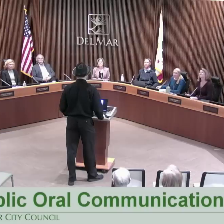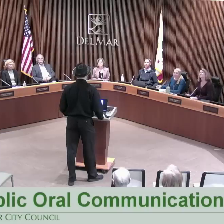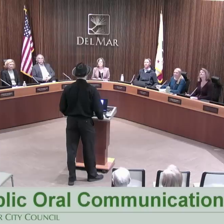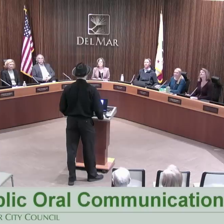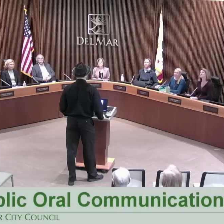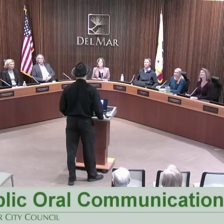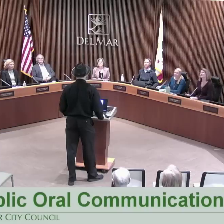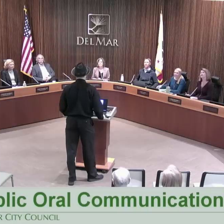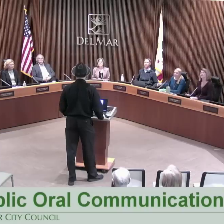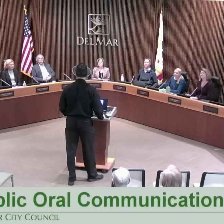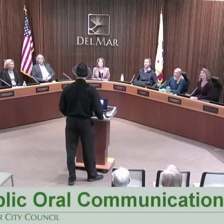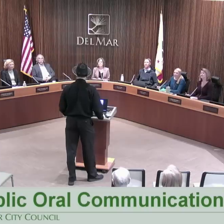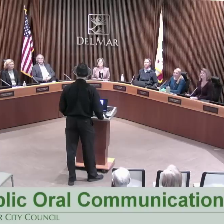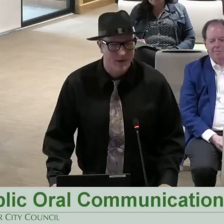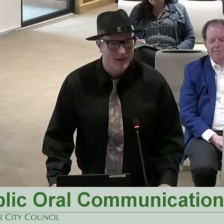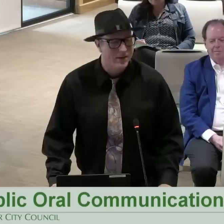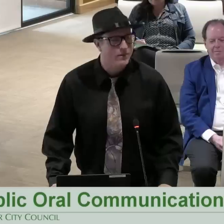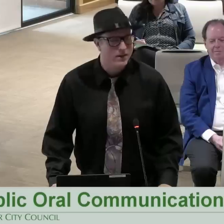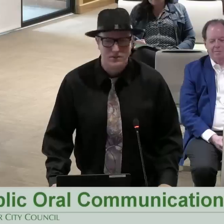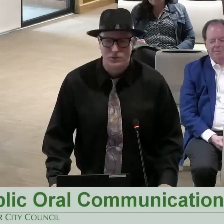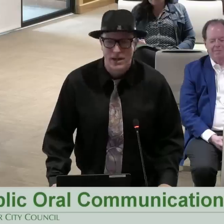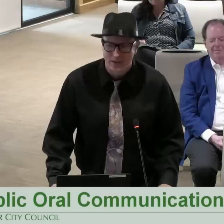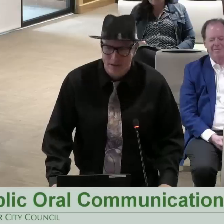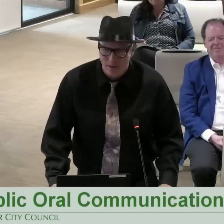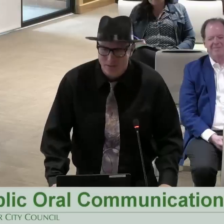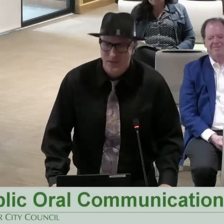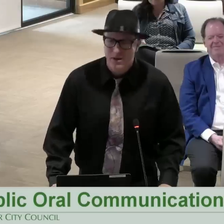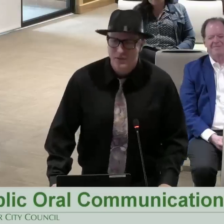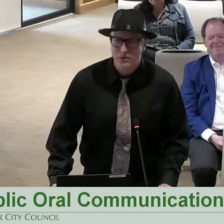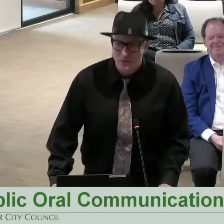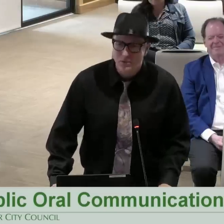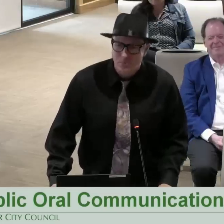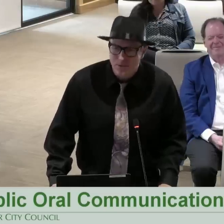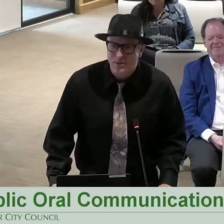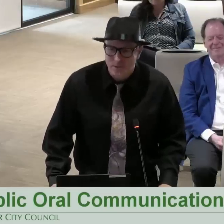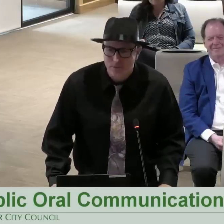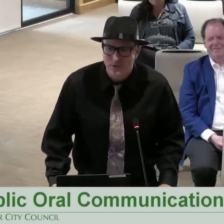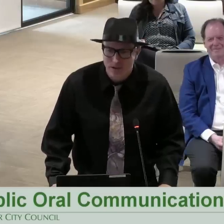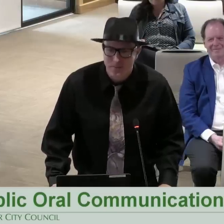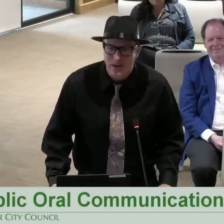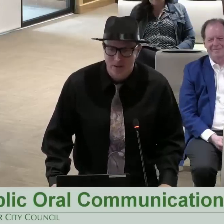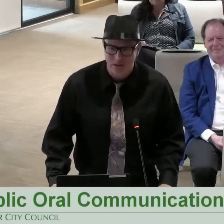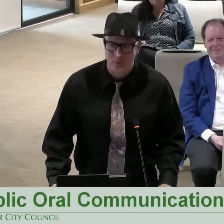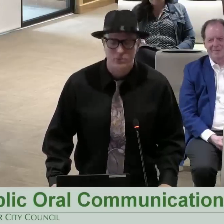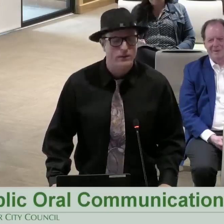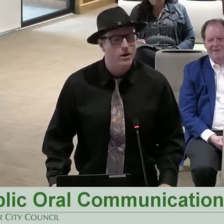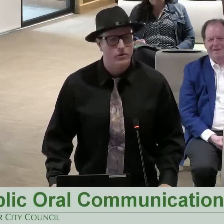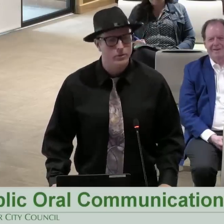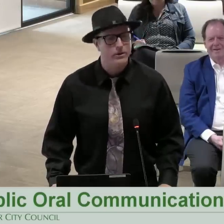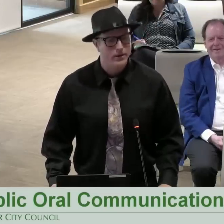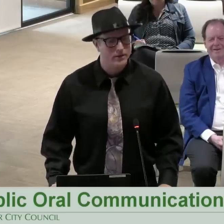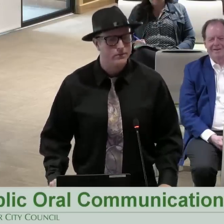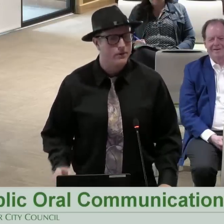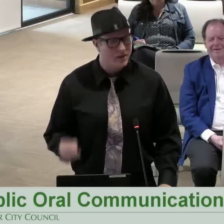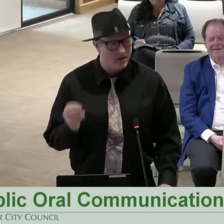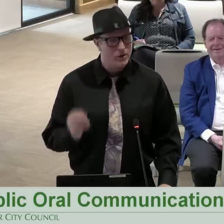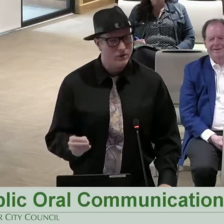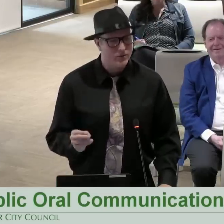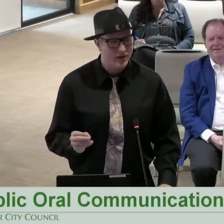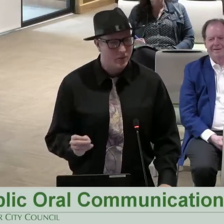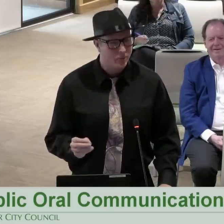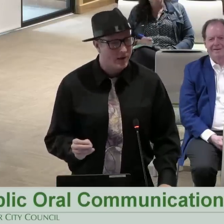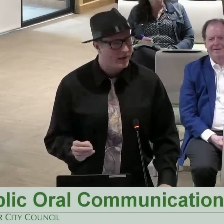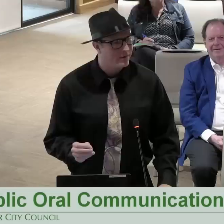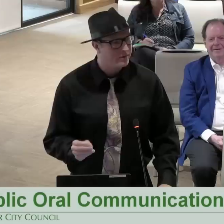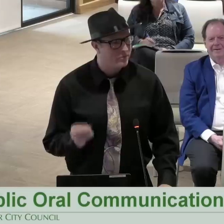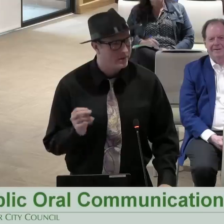Disney is a place for magic, and unlike us jaded adults, the children believe in magic, and we spent 100 years